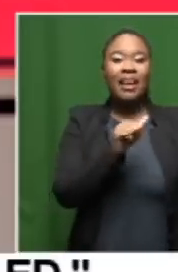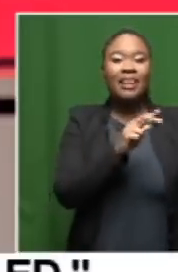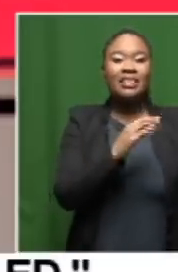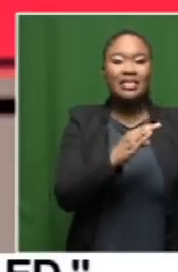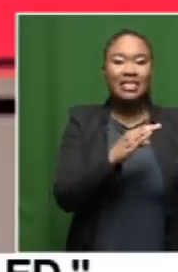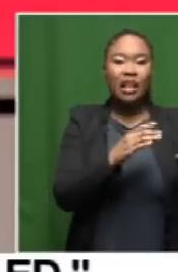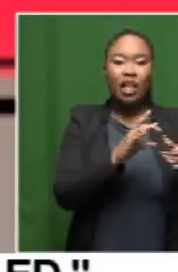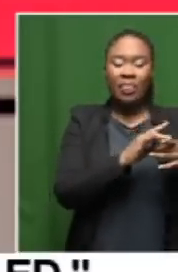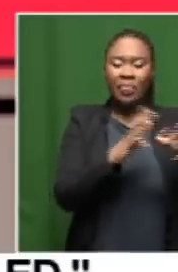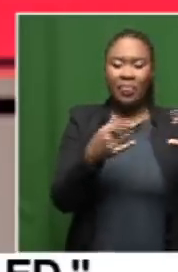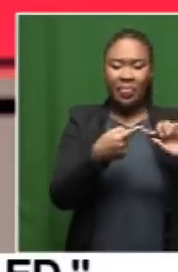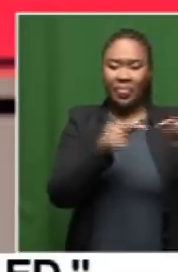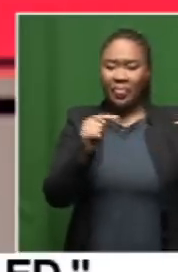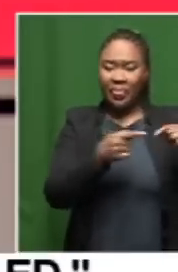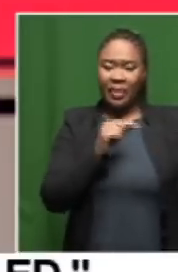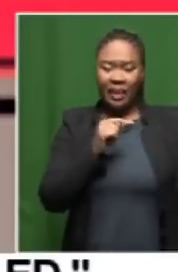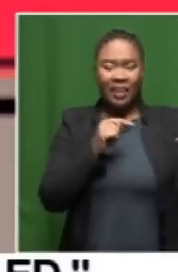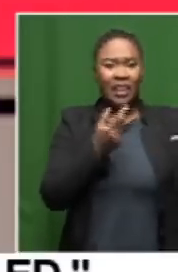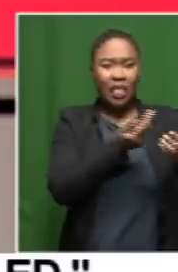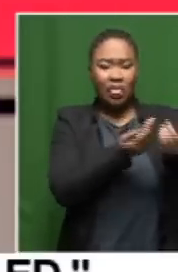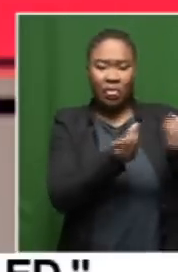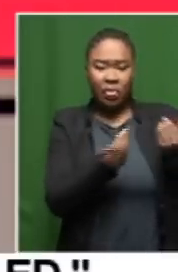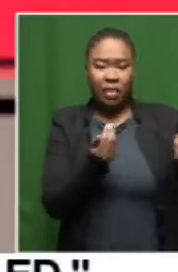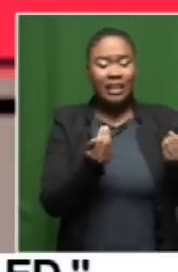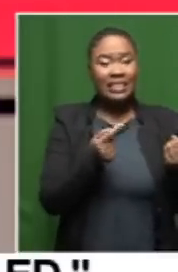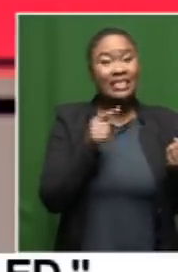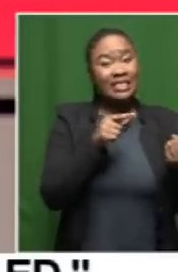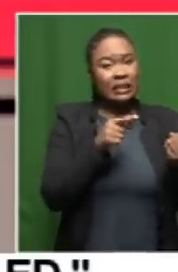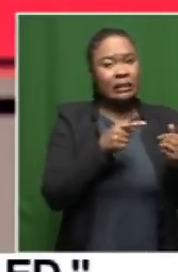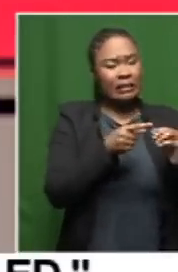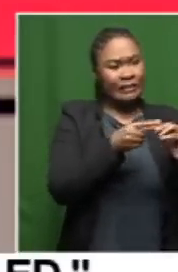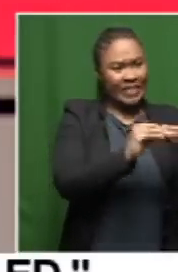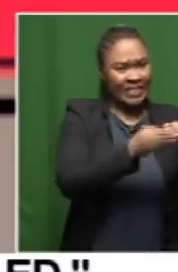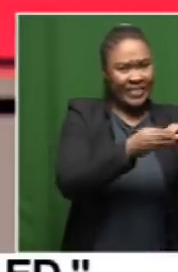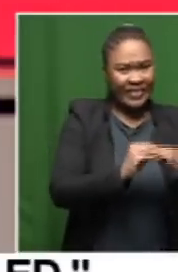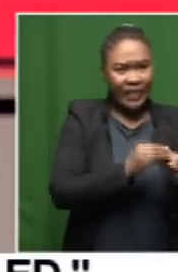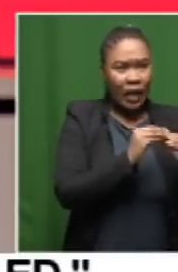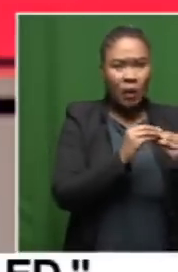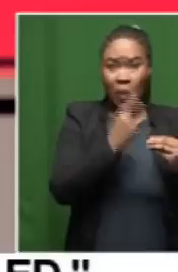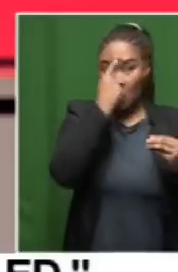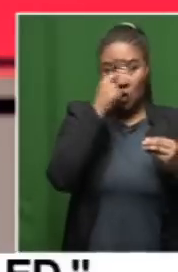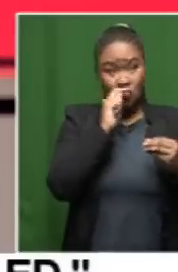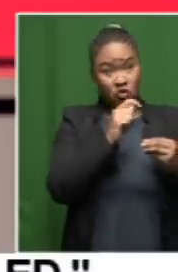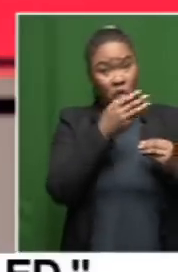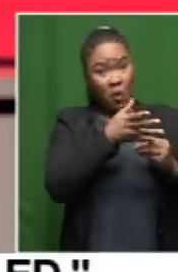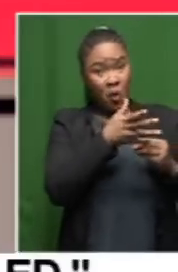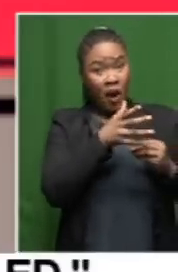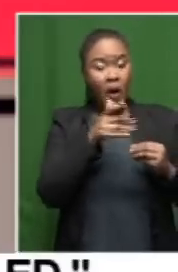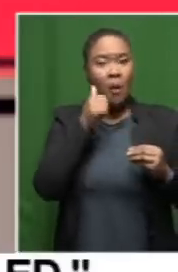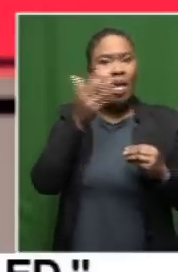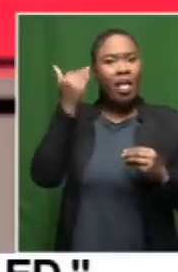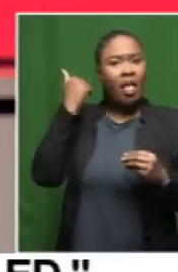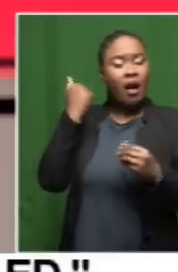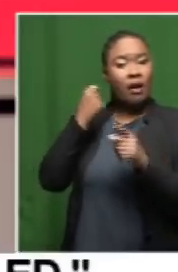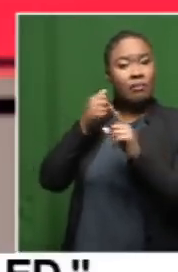divisions, factionalism, and all of these negative tendencies that we never thought would actually afflict a movement that has